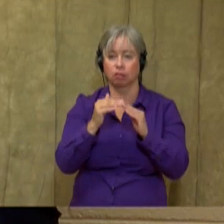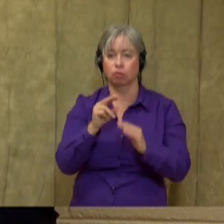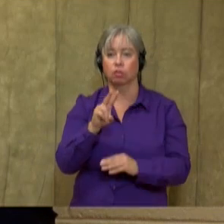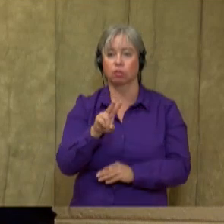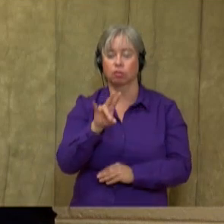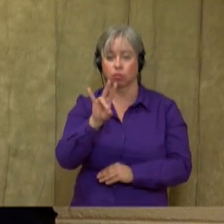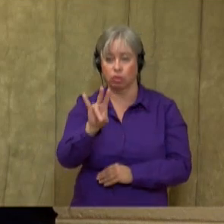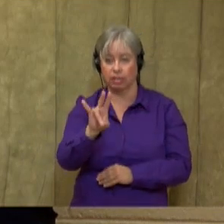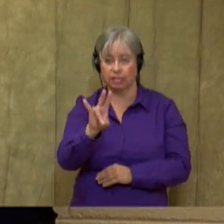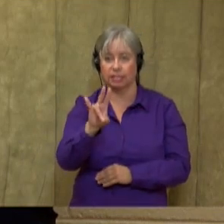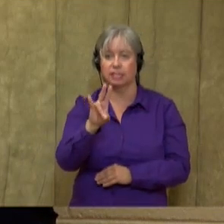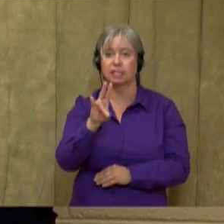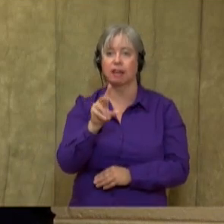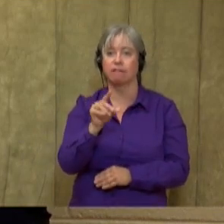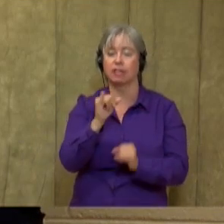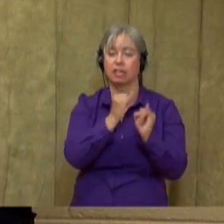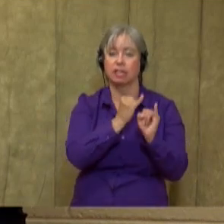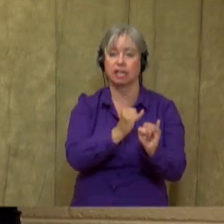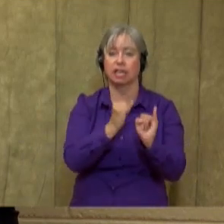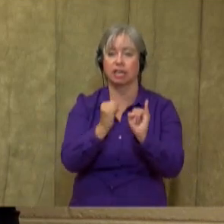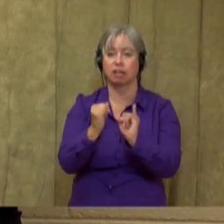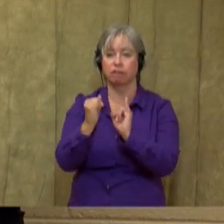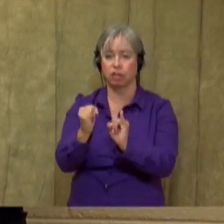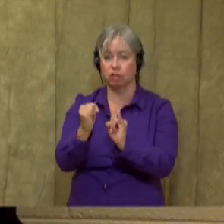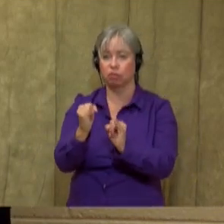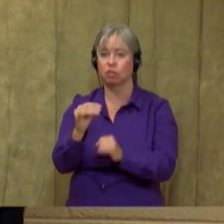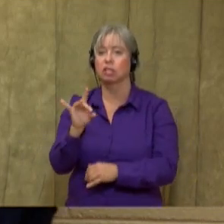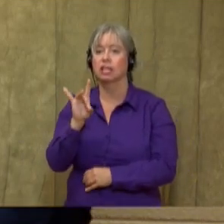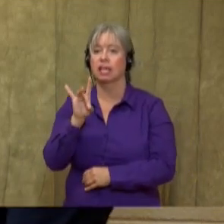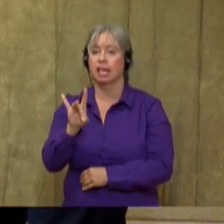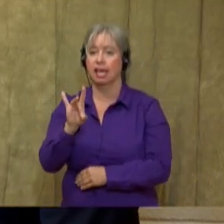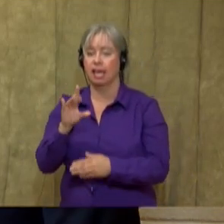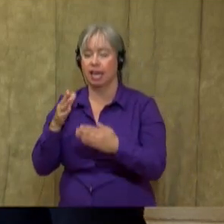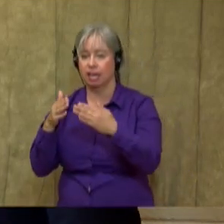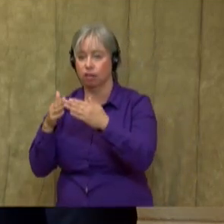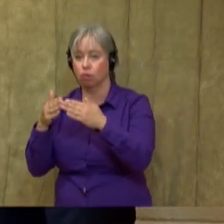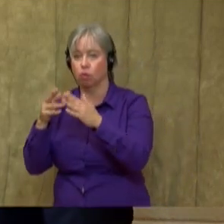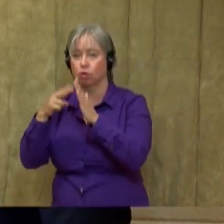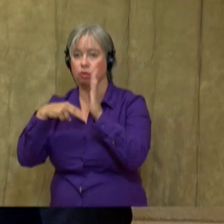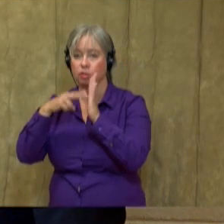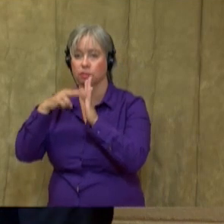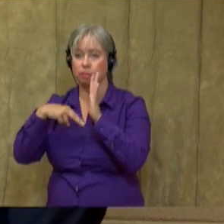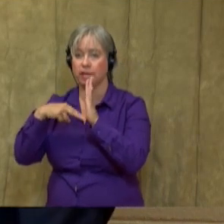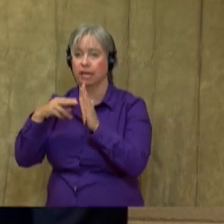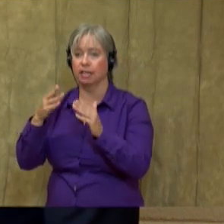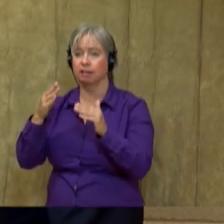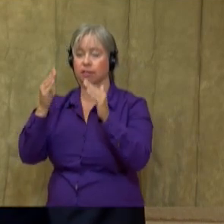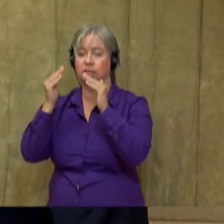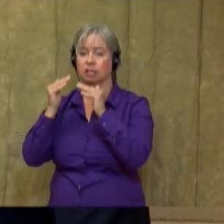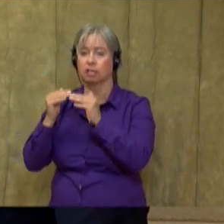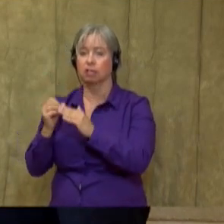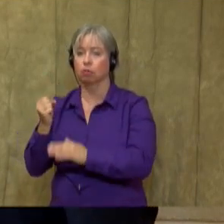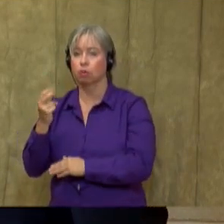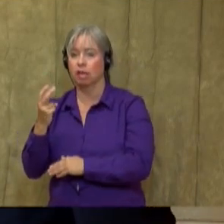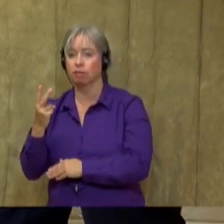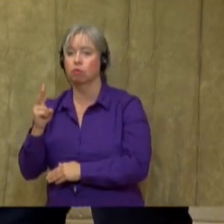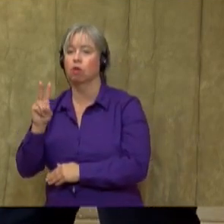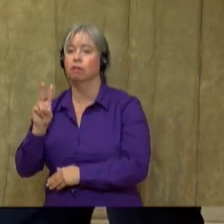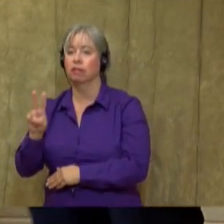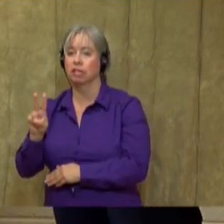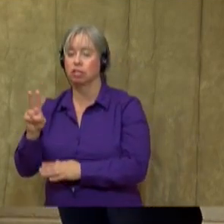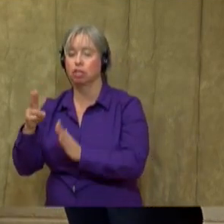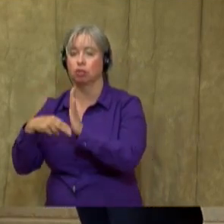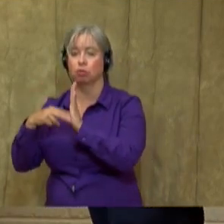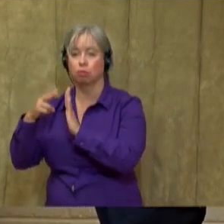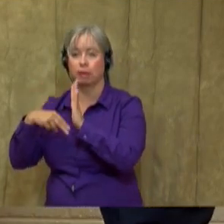8 of which will have 3 faces painted. And again, thinking about the location where those are, we have 12 that have 2 faces painted, 6 with